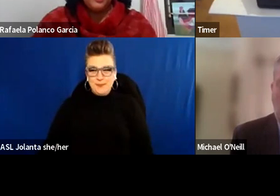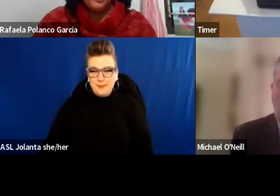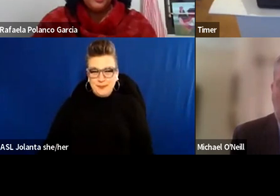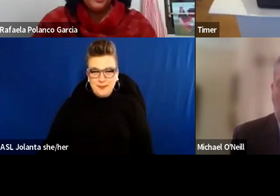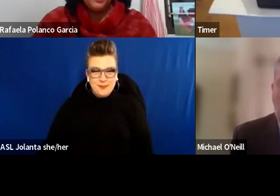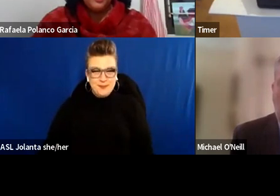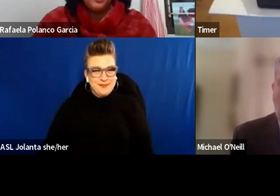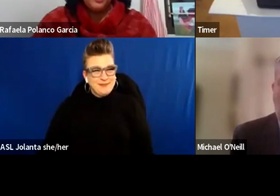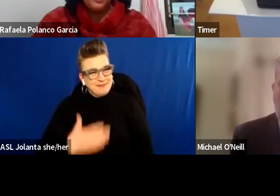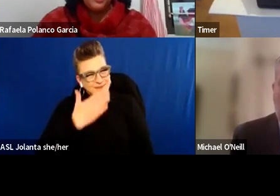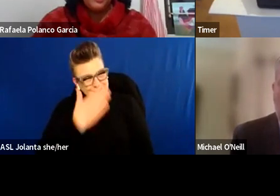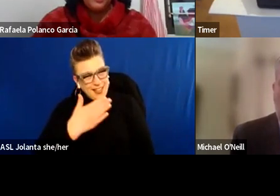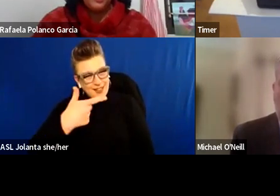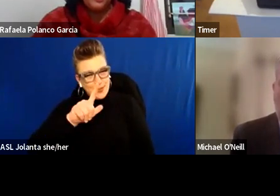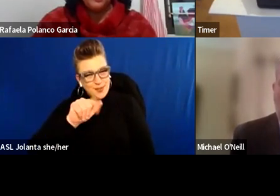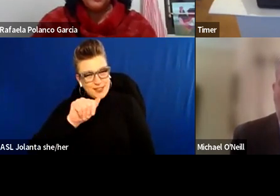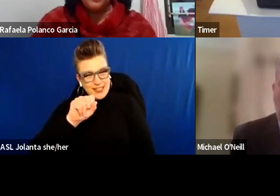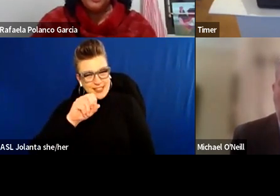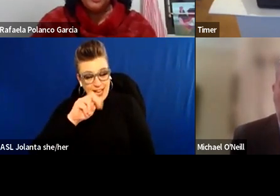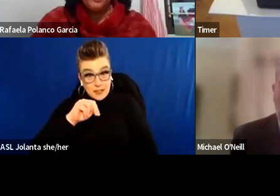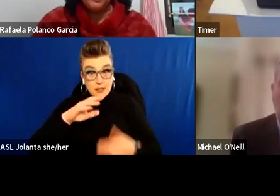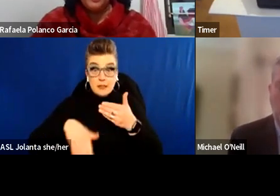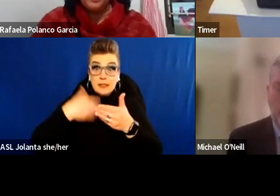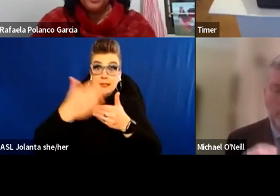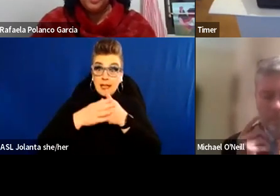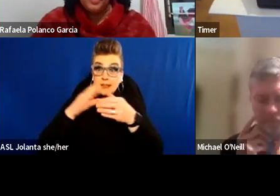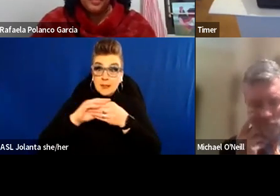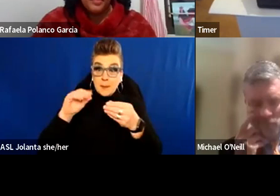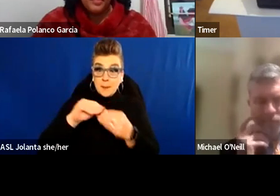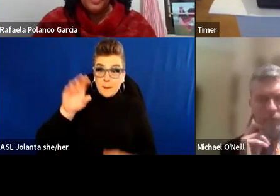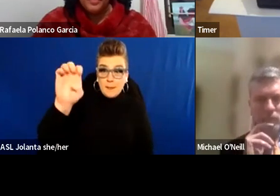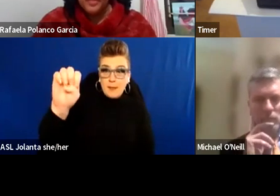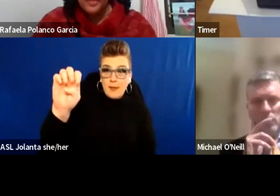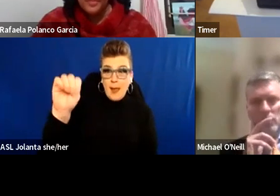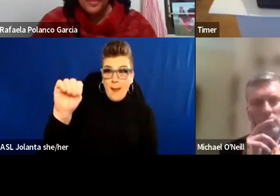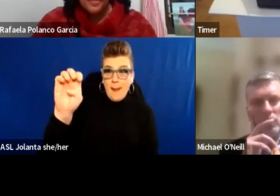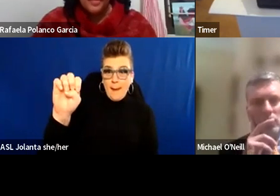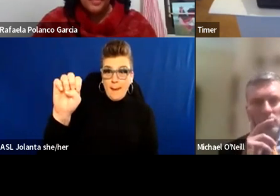thank you glassen our next speaker is emerson wise